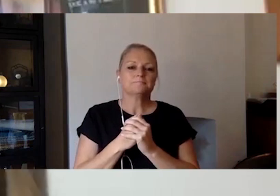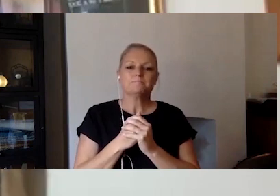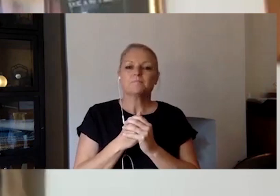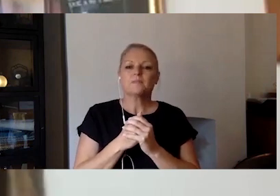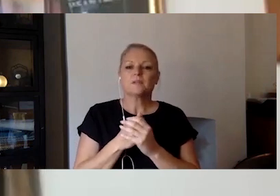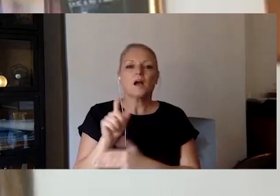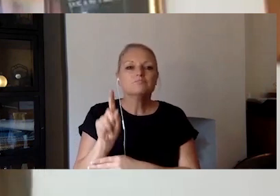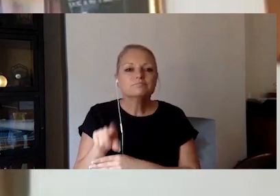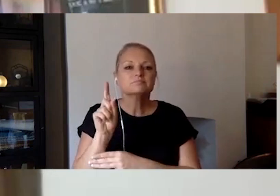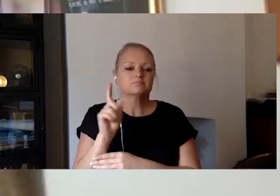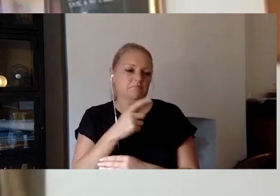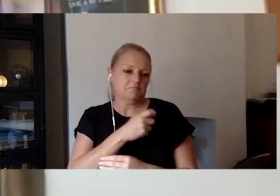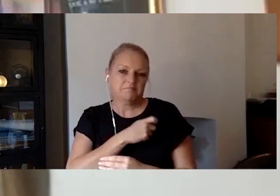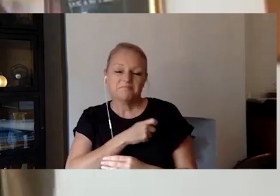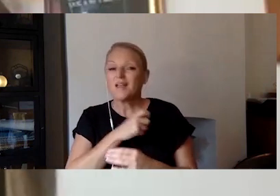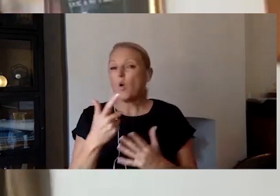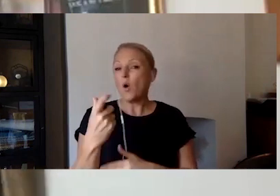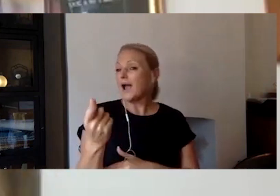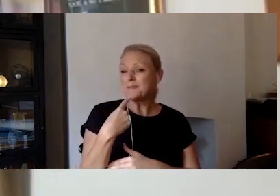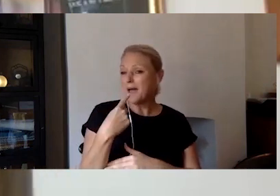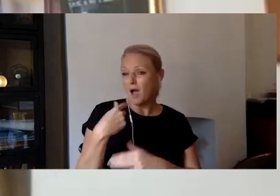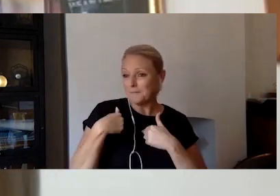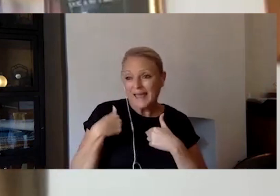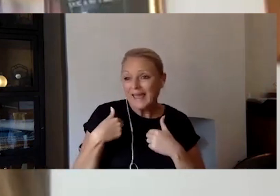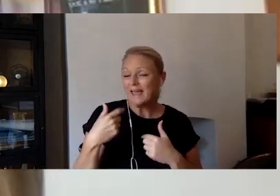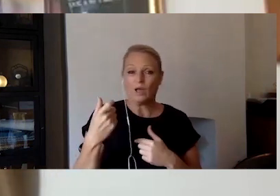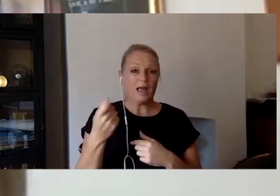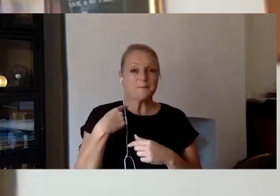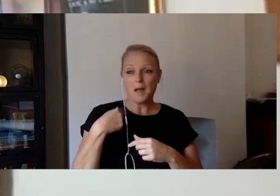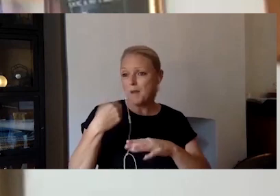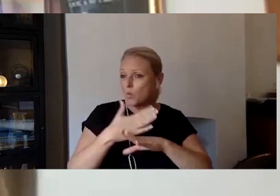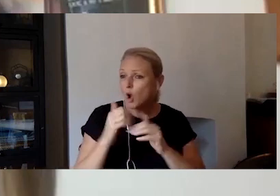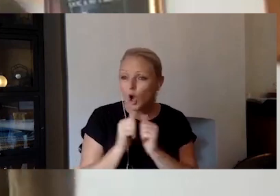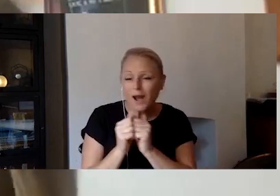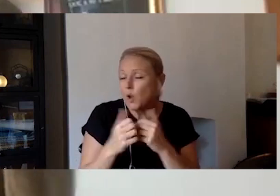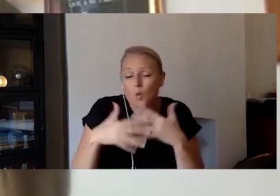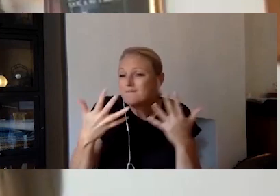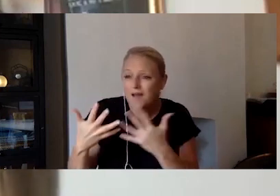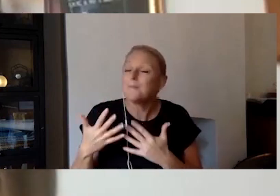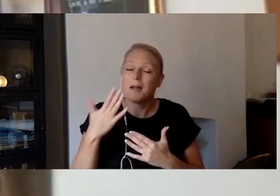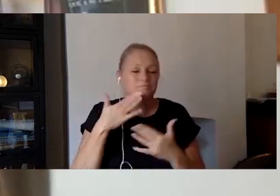my colleague. And yeah, reach out and say hi. We always love chatting about different things.